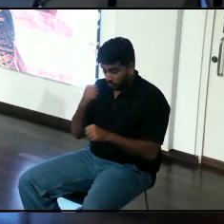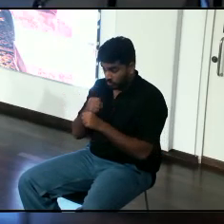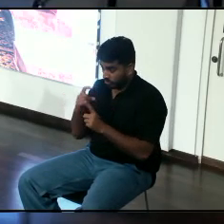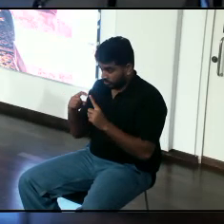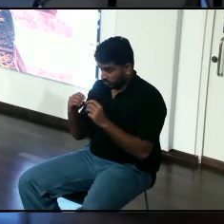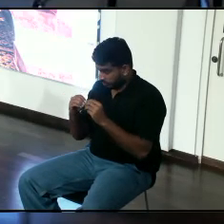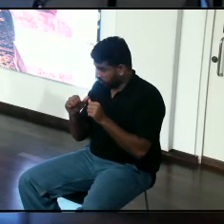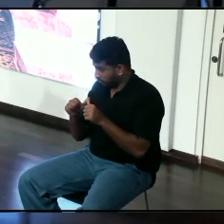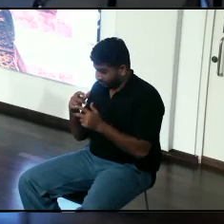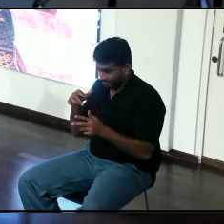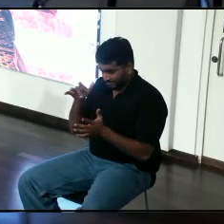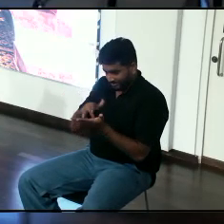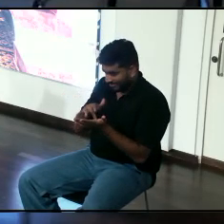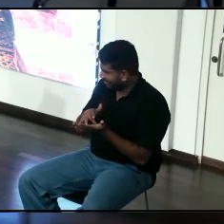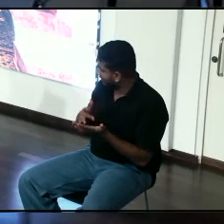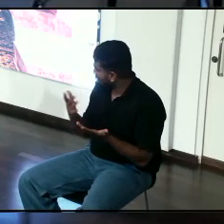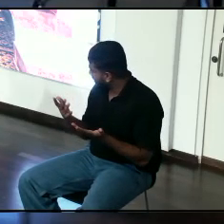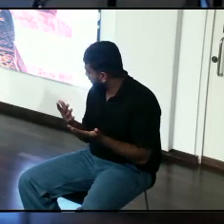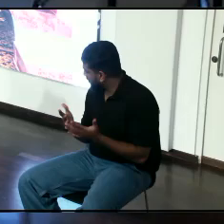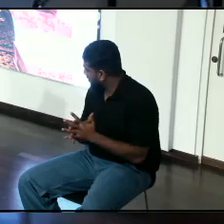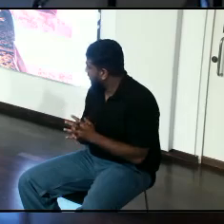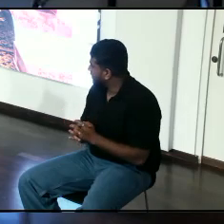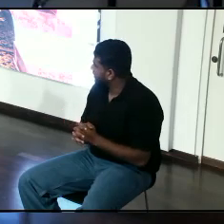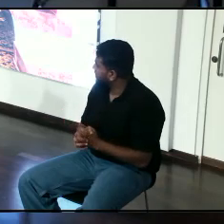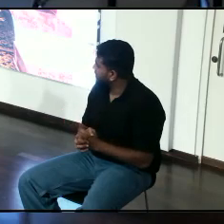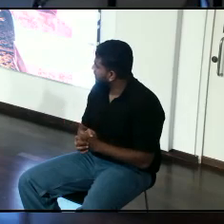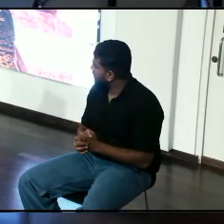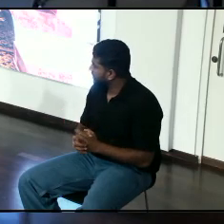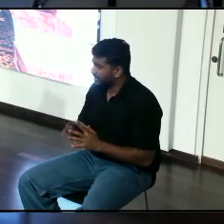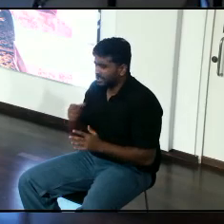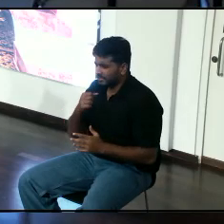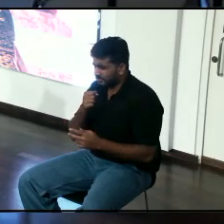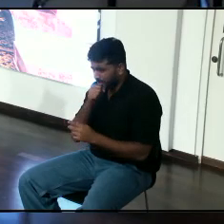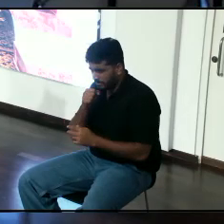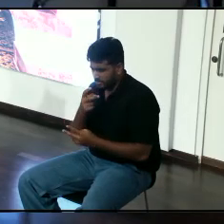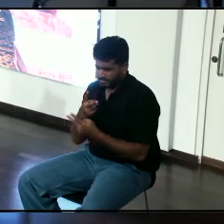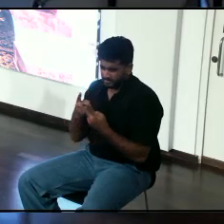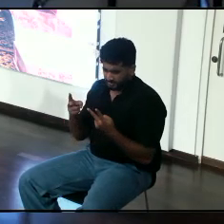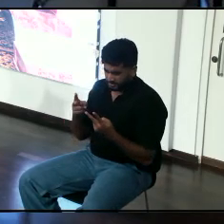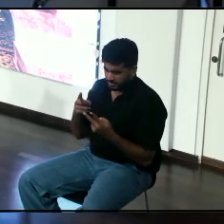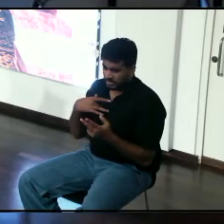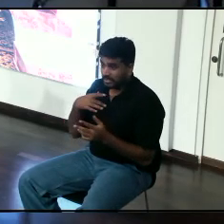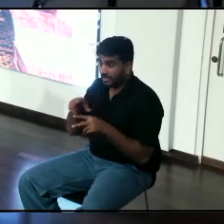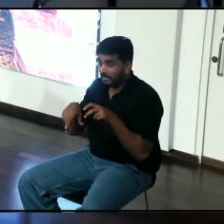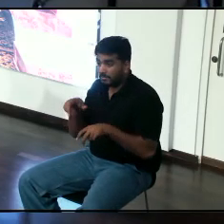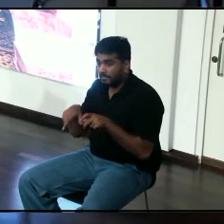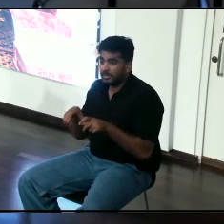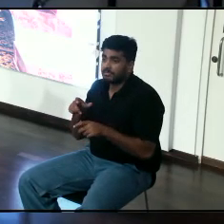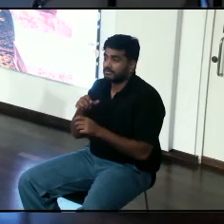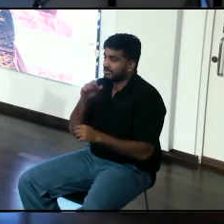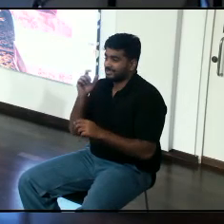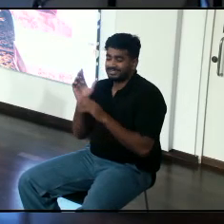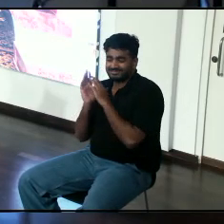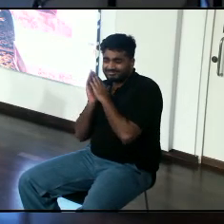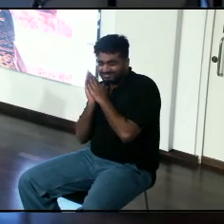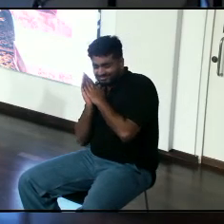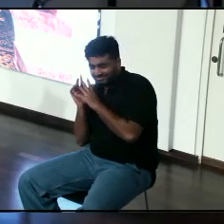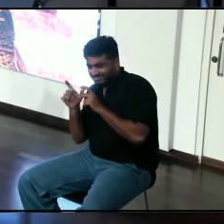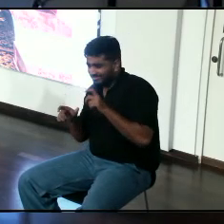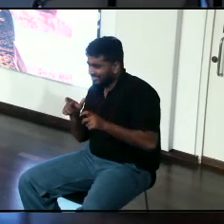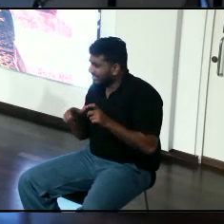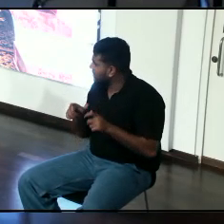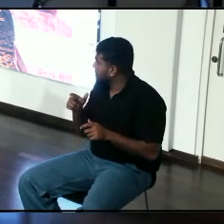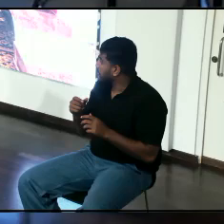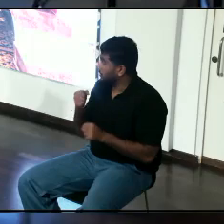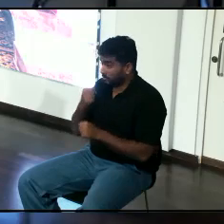place of either bohemian, hedonistic indulgence on its beaches, or as a place of sleepy, Susegad villages. But Goa is so